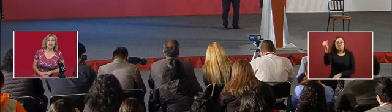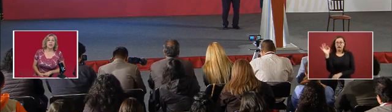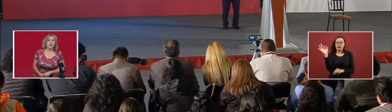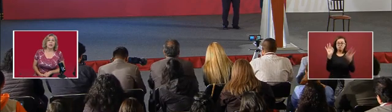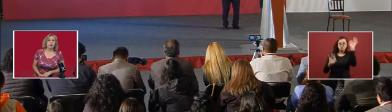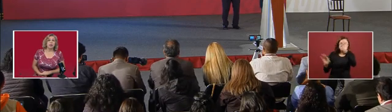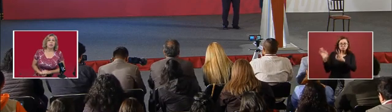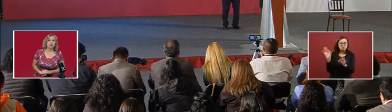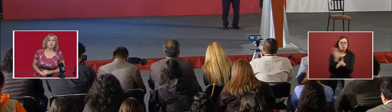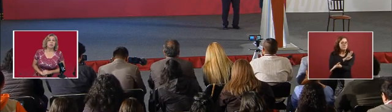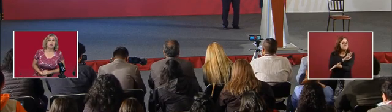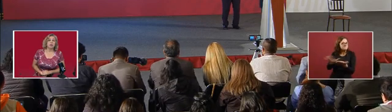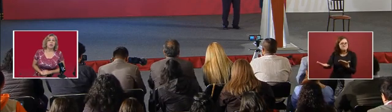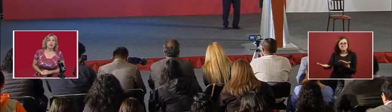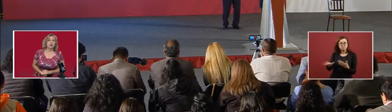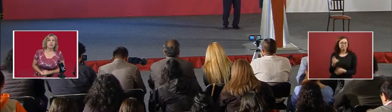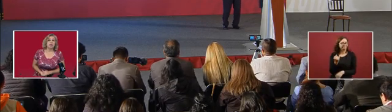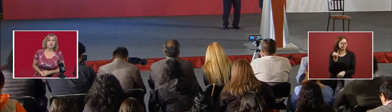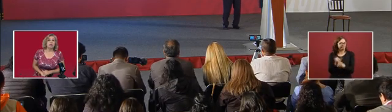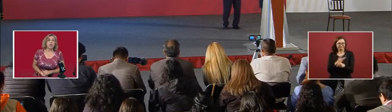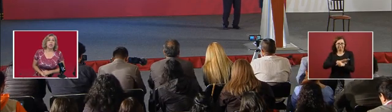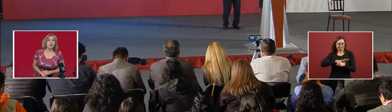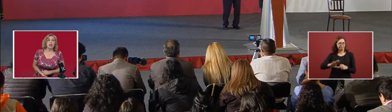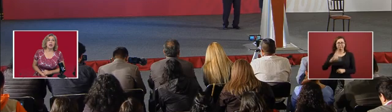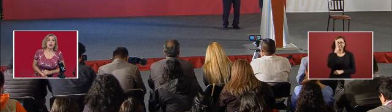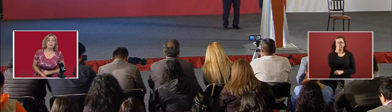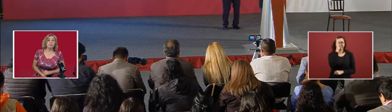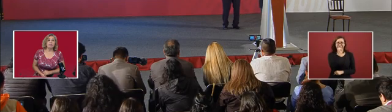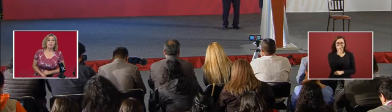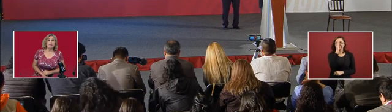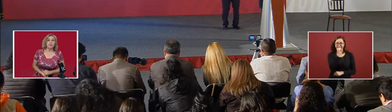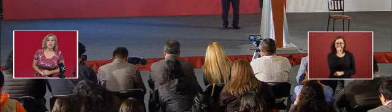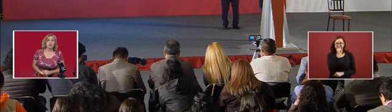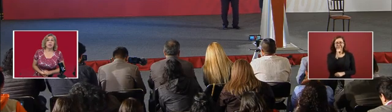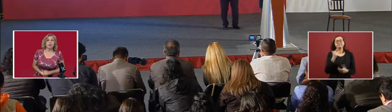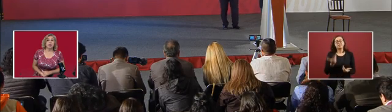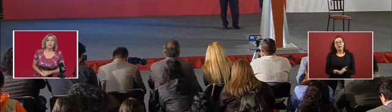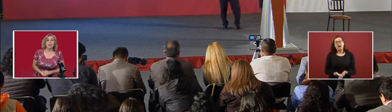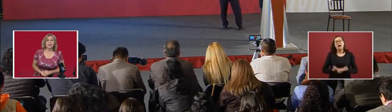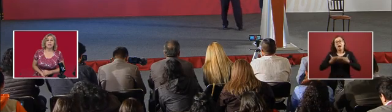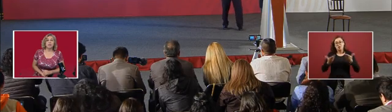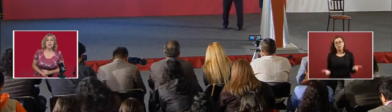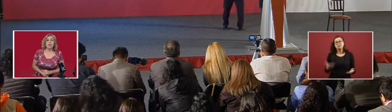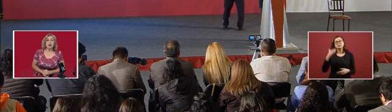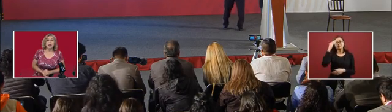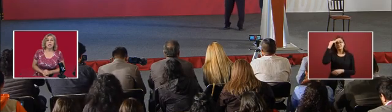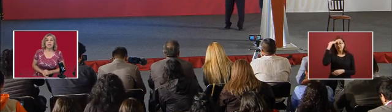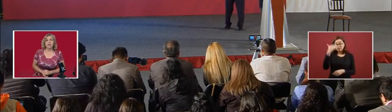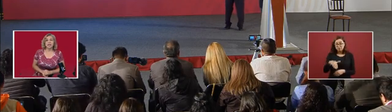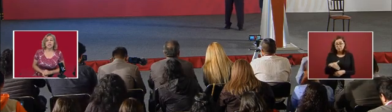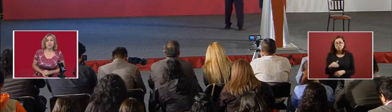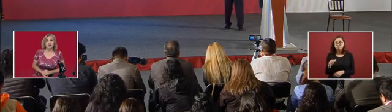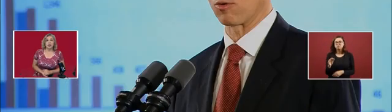continent. And it was transmitted by the mosquito. And now there's other